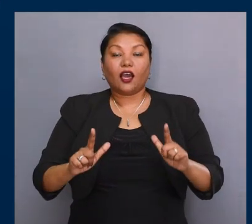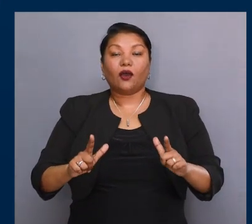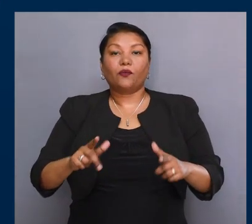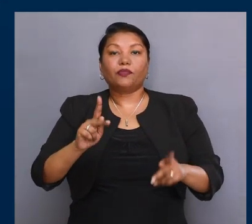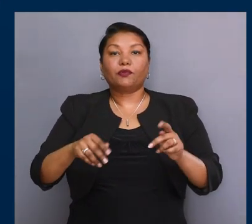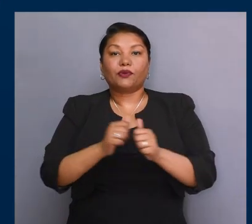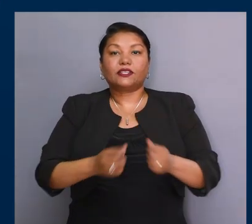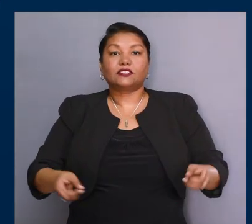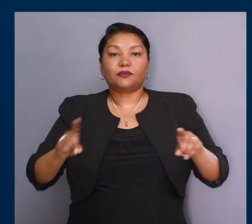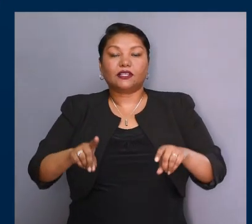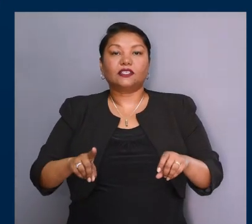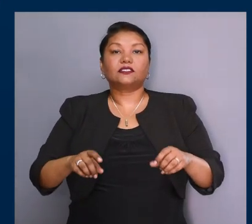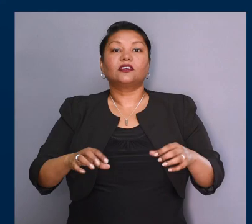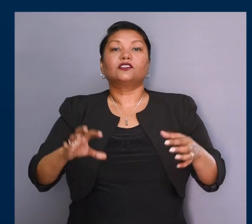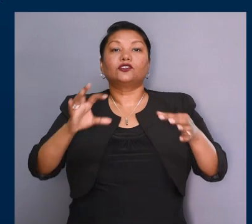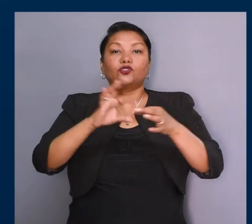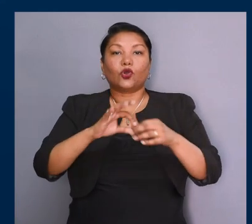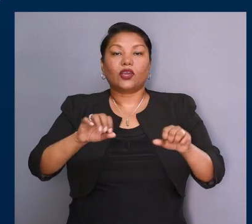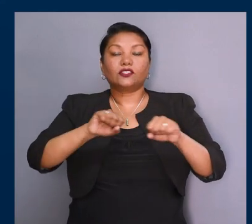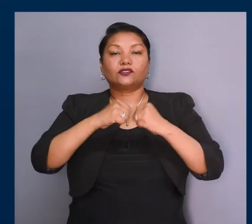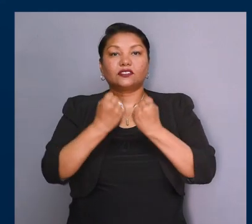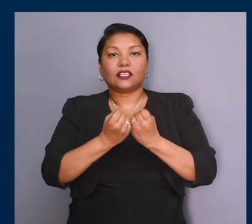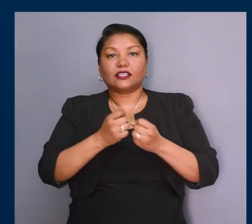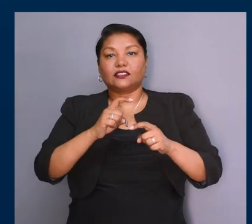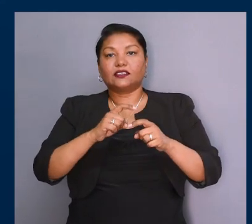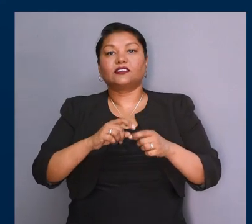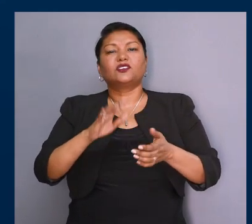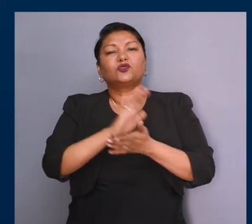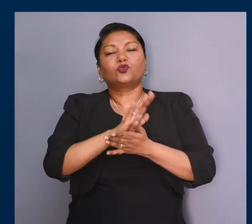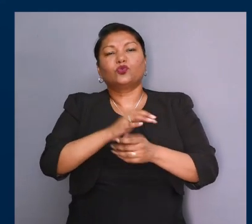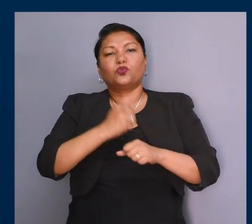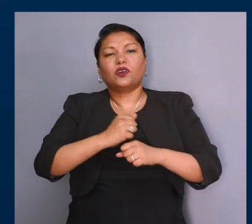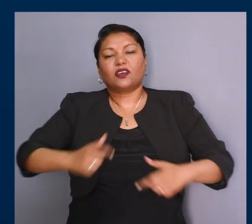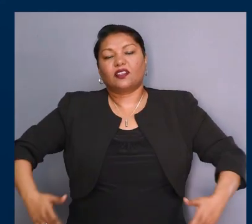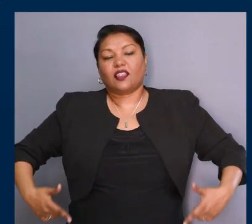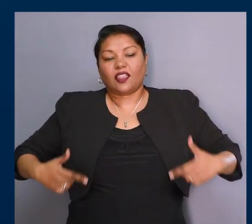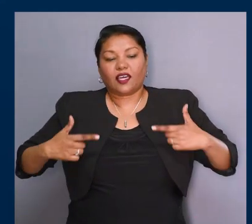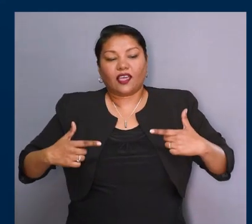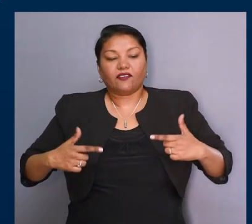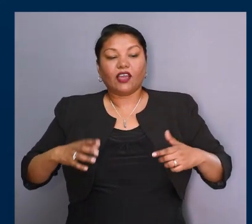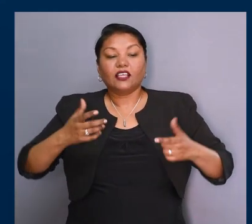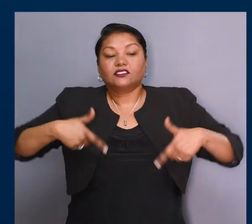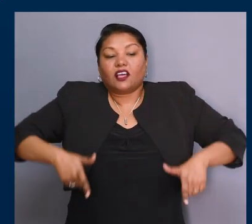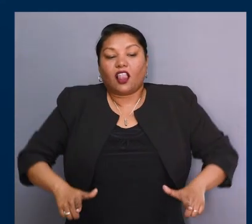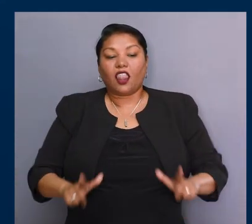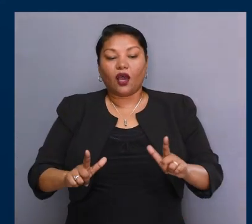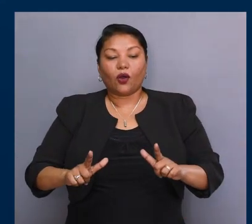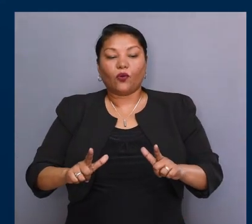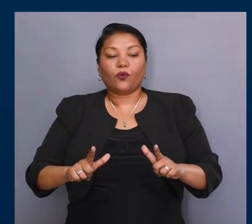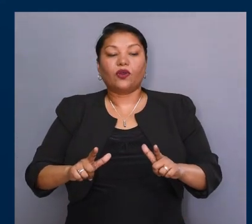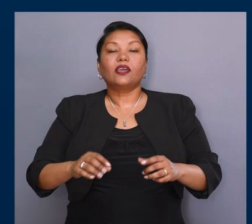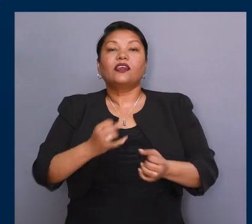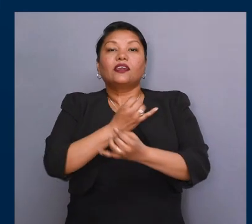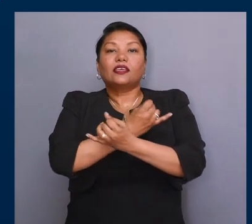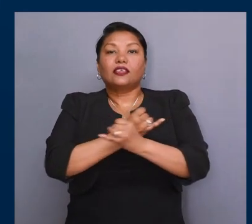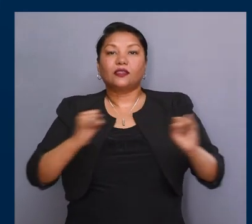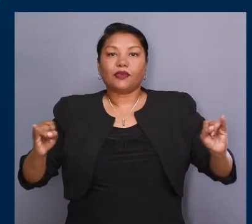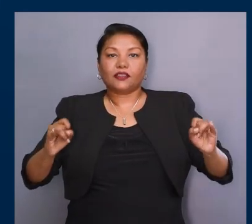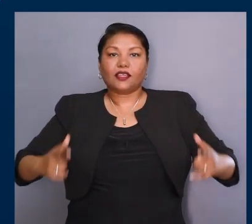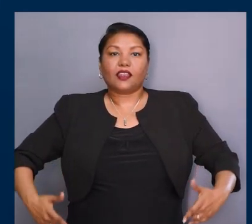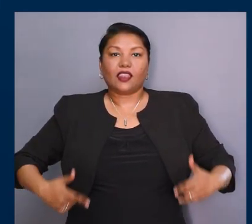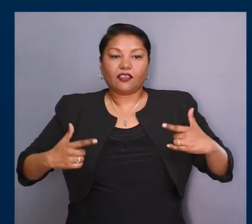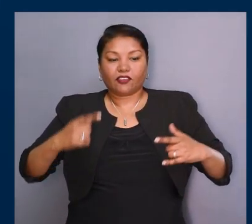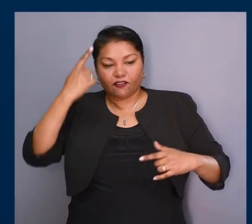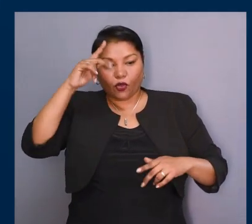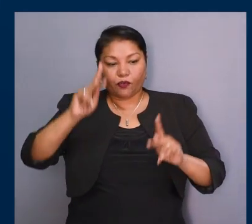fully in society, at school, work, and in civic life, to enable independent living for PwDs. TATT